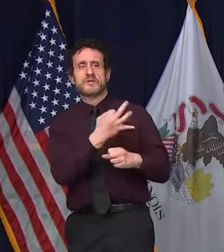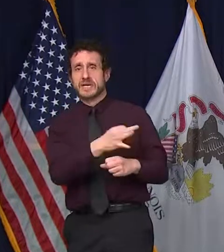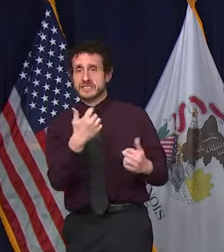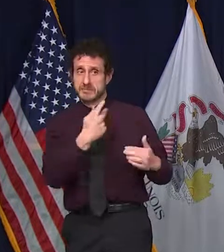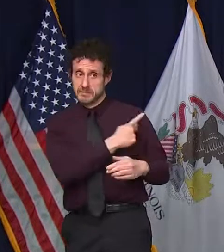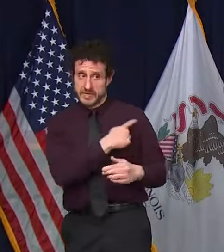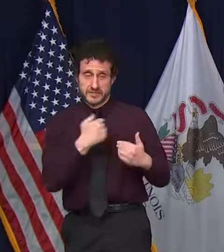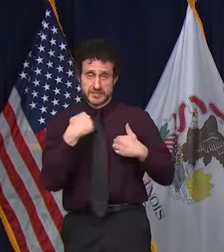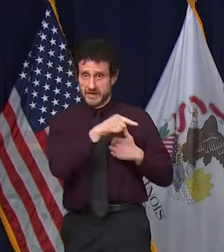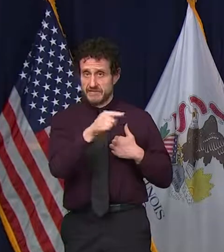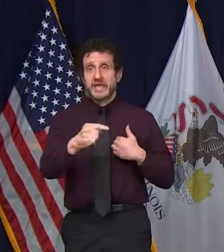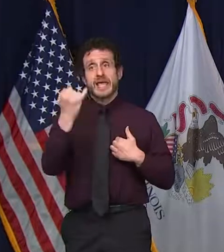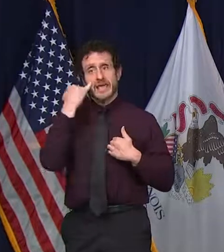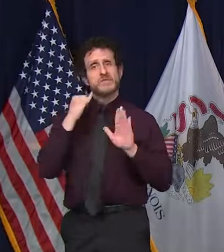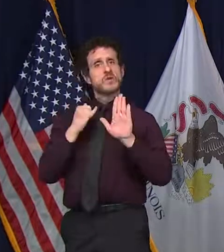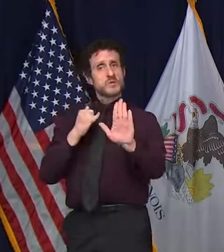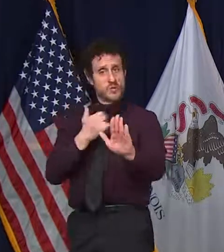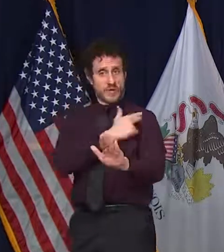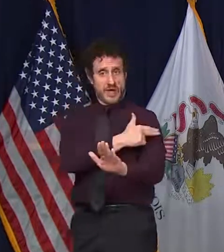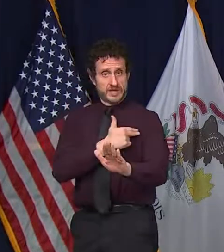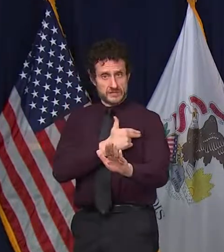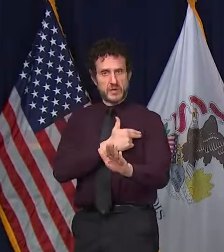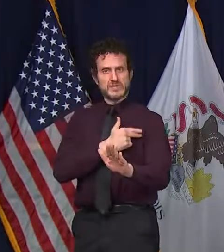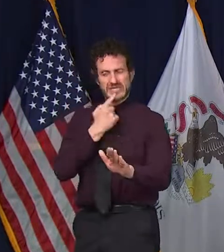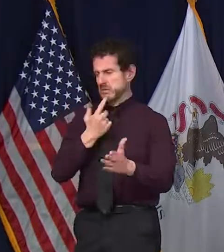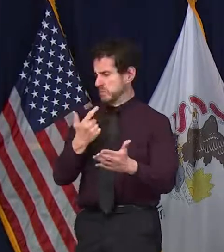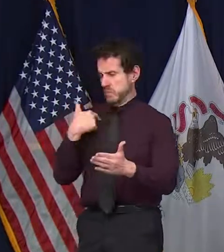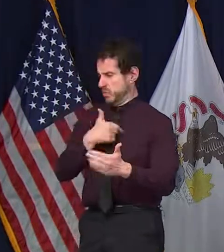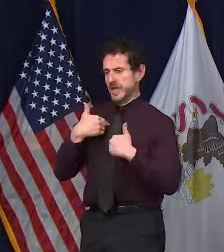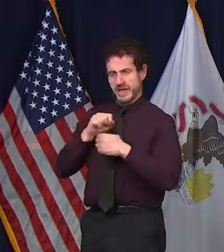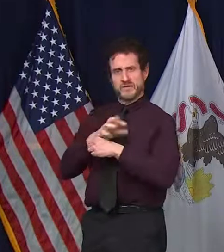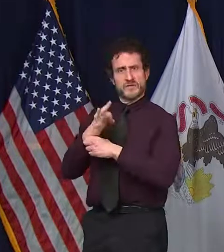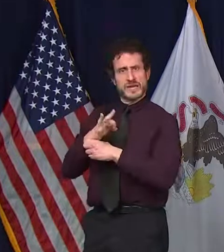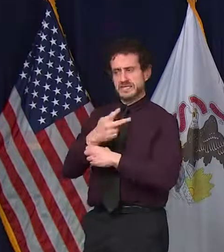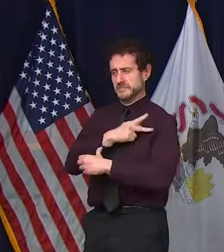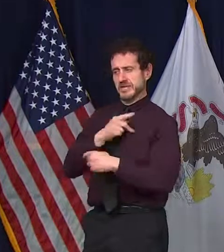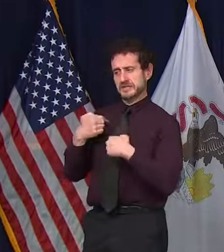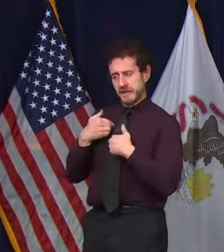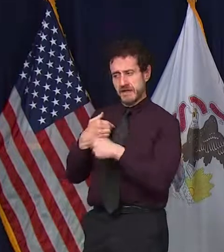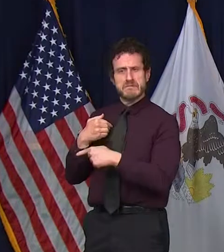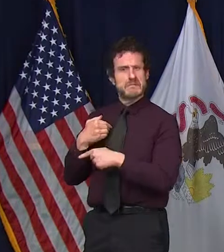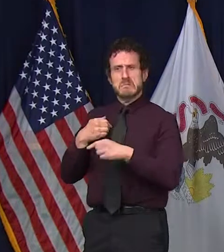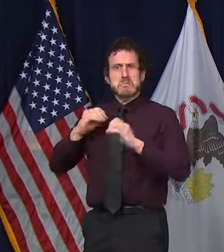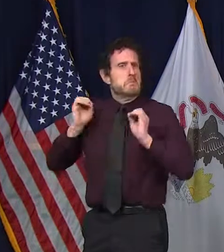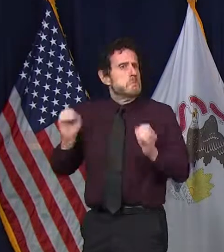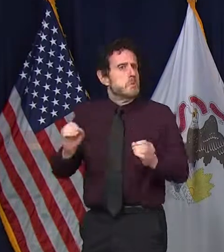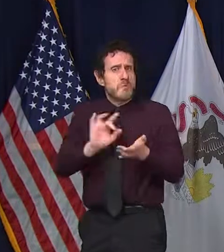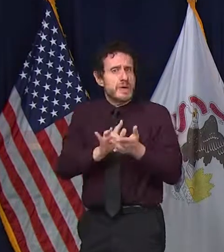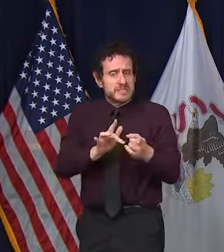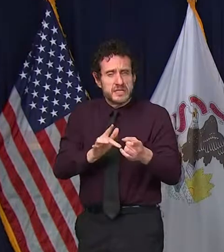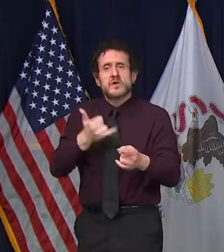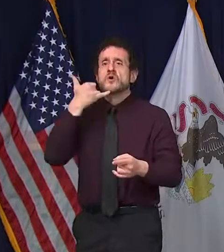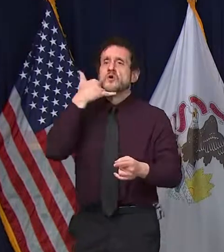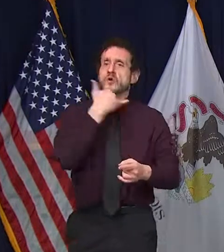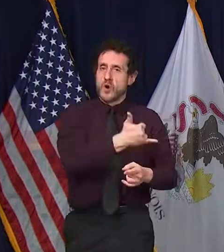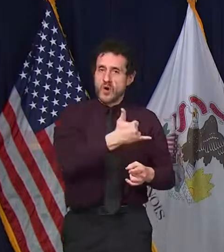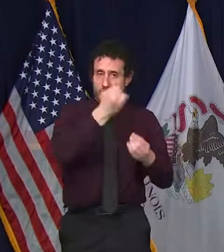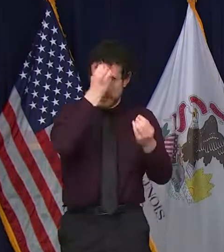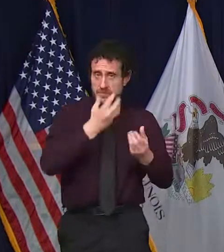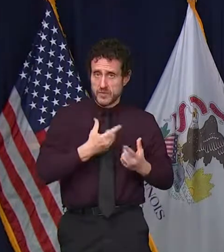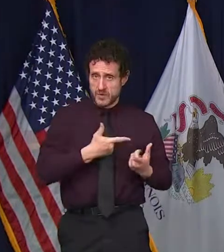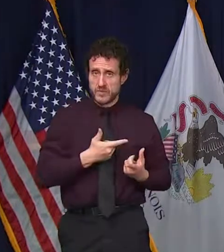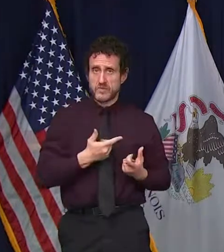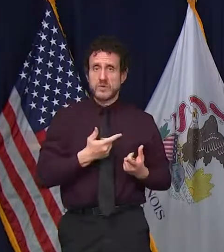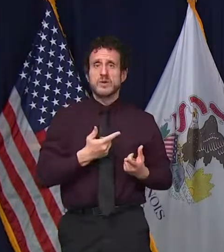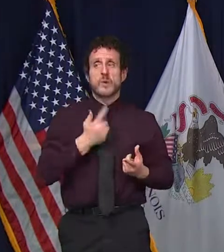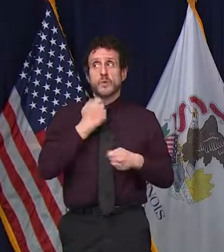hospital that did not receive a case, please call the COVID line and let us know that. We will make sure that with next